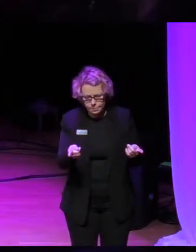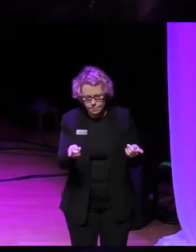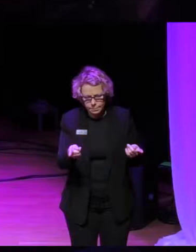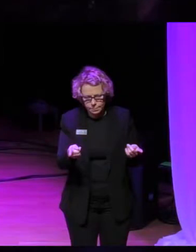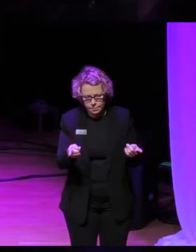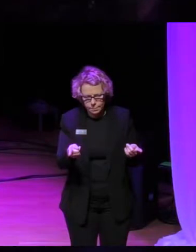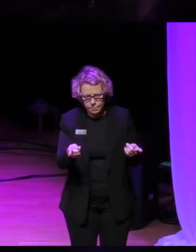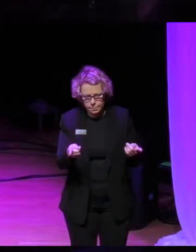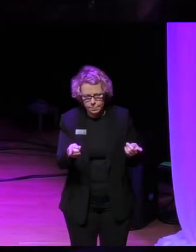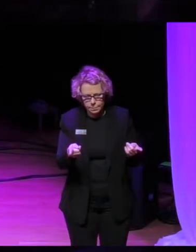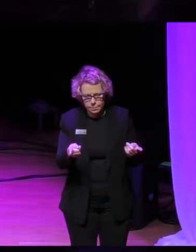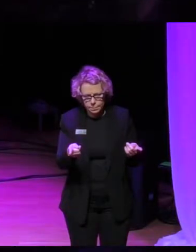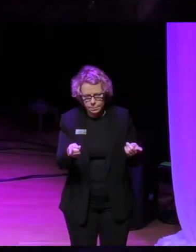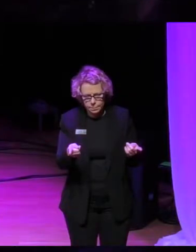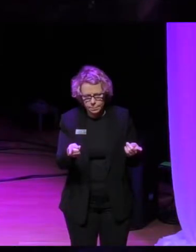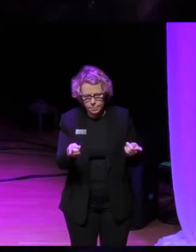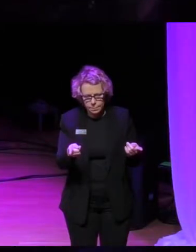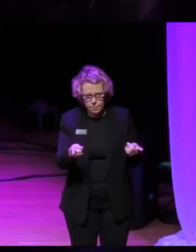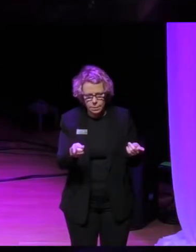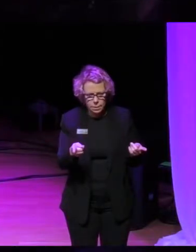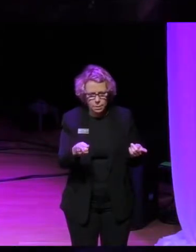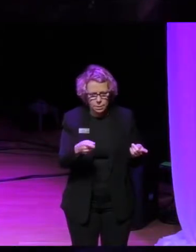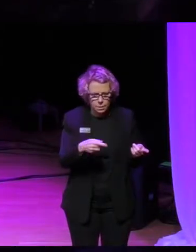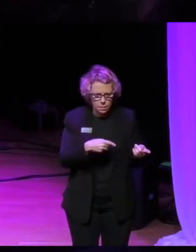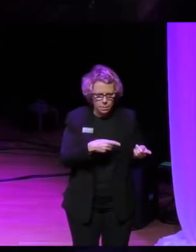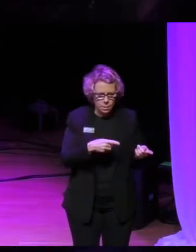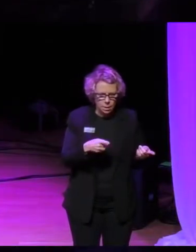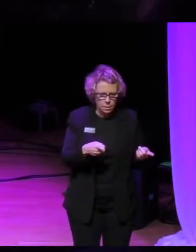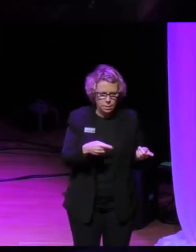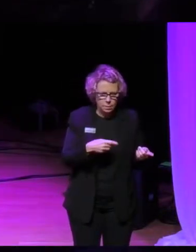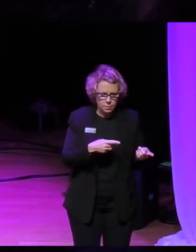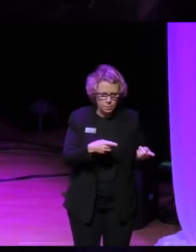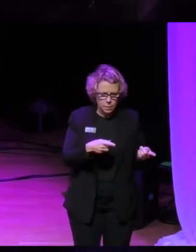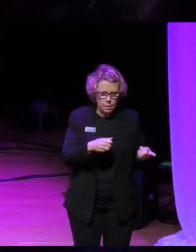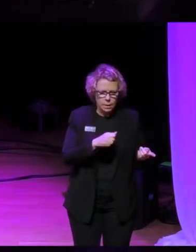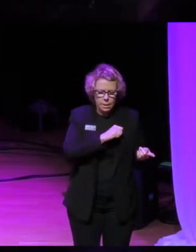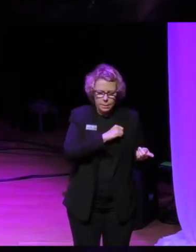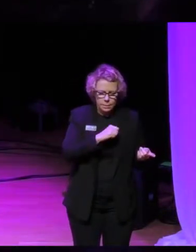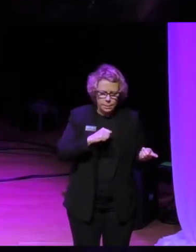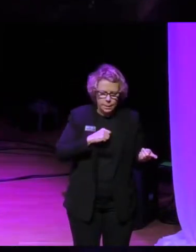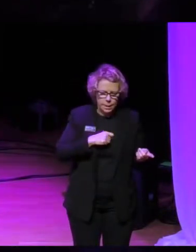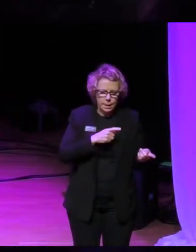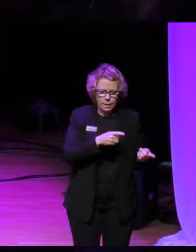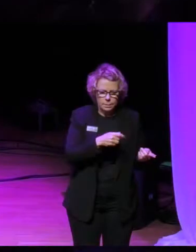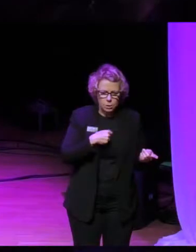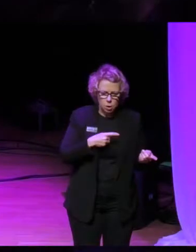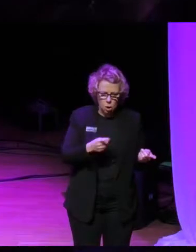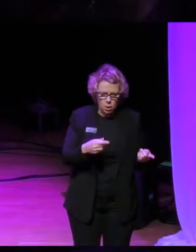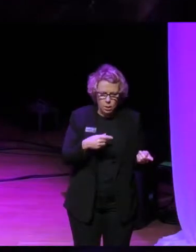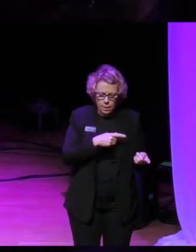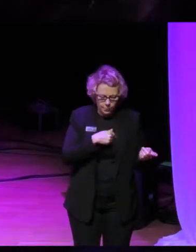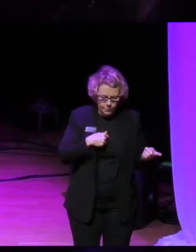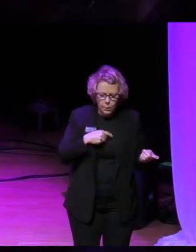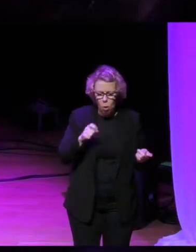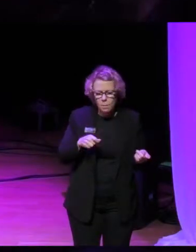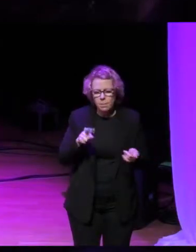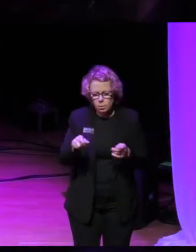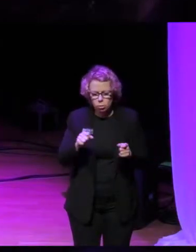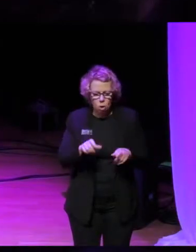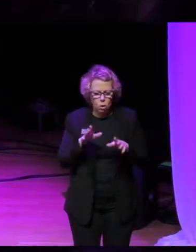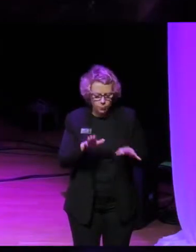correct in issuing an injunction saying that the government has to allow Jane Doe to leave for her appointment. So this